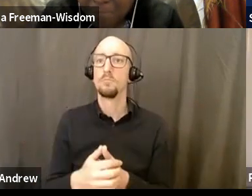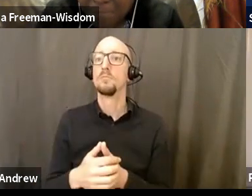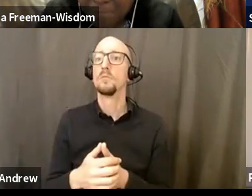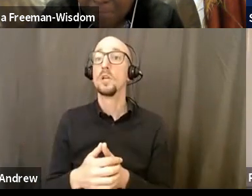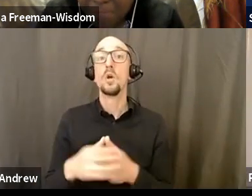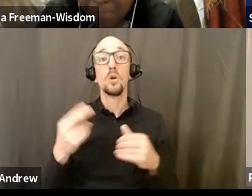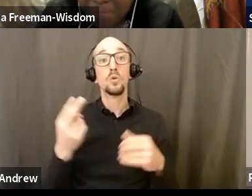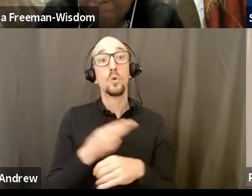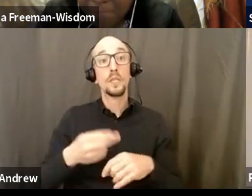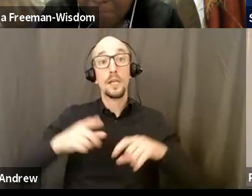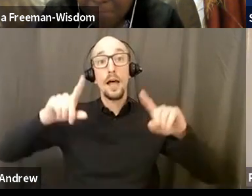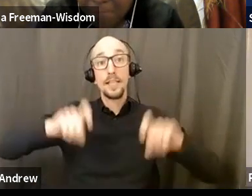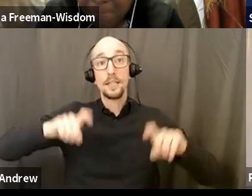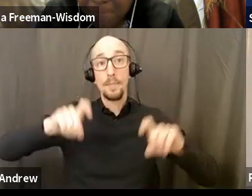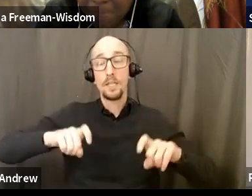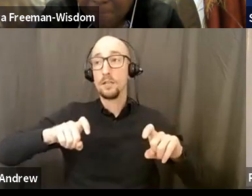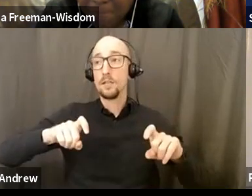assessment is